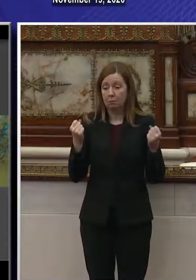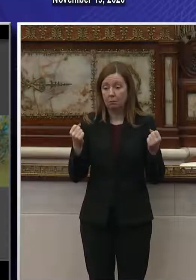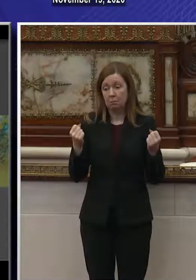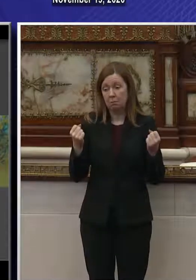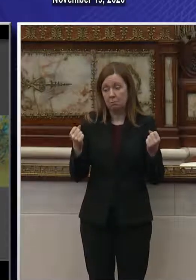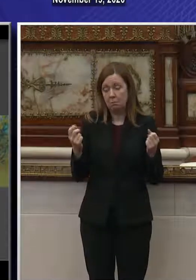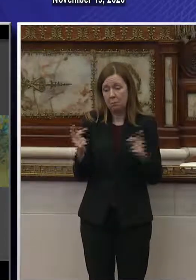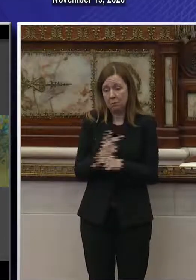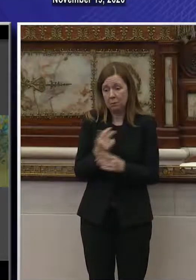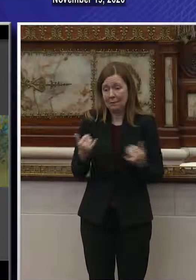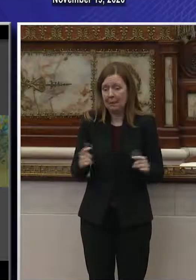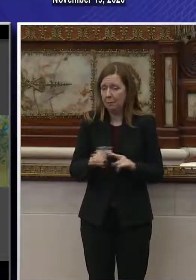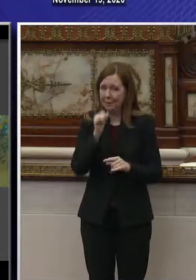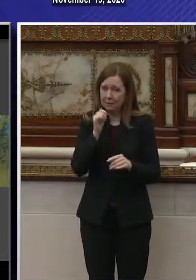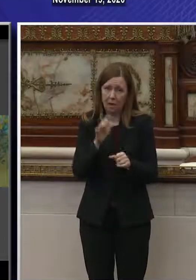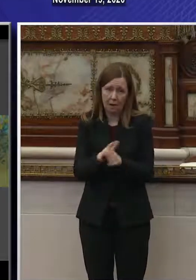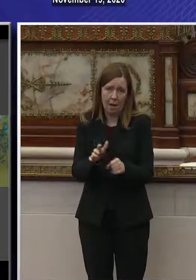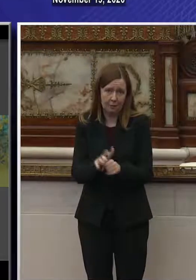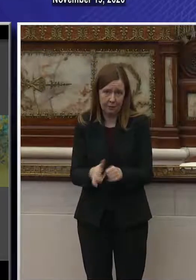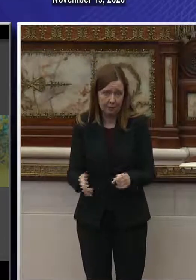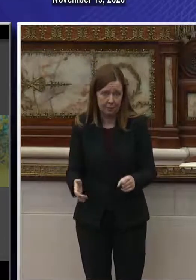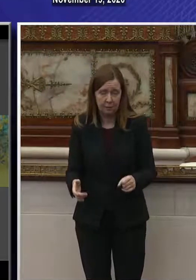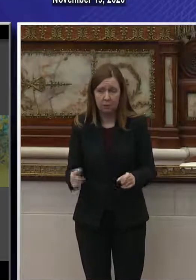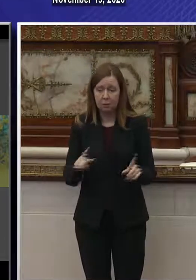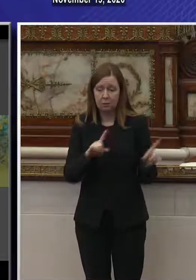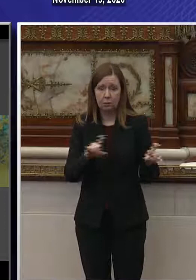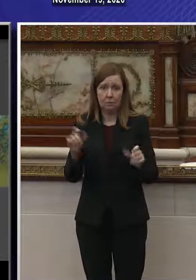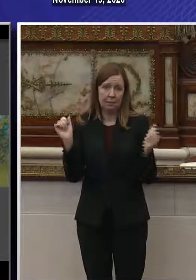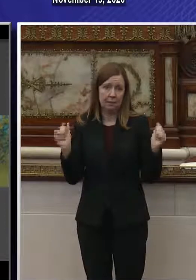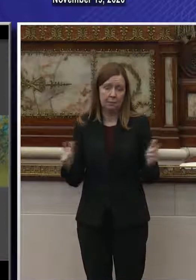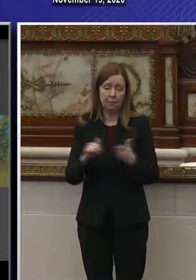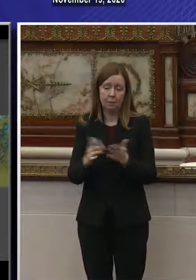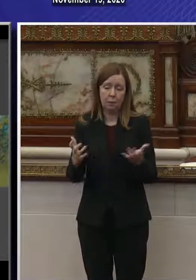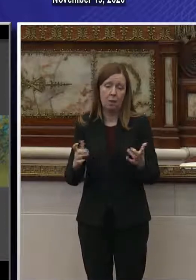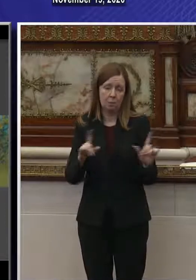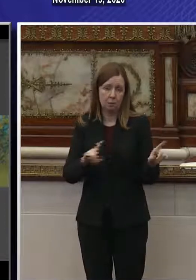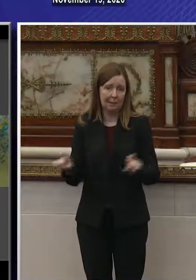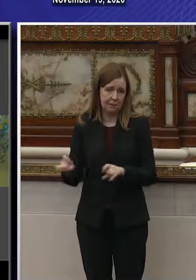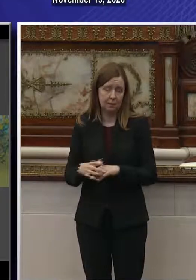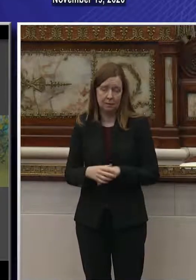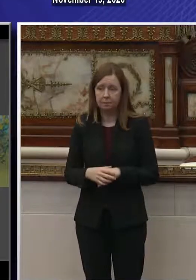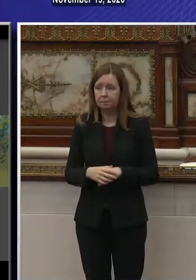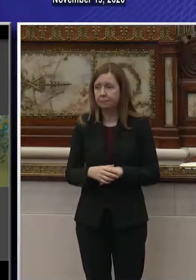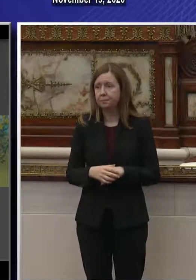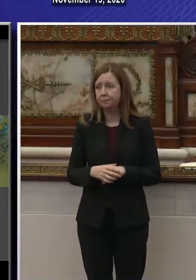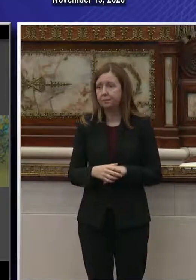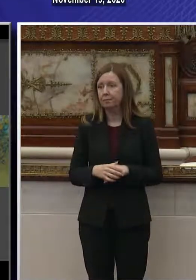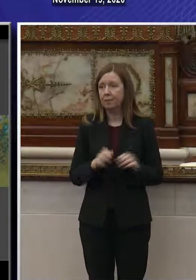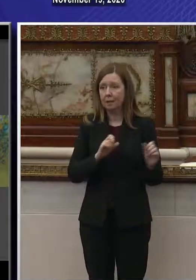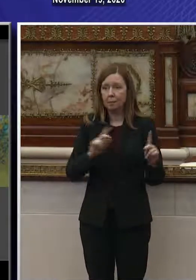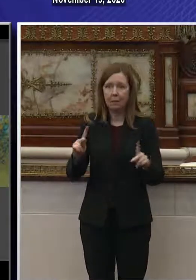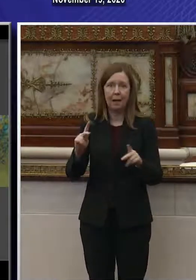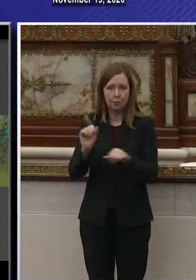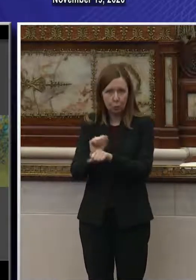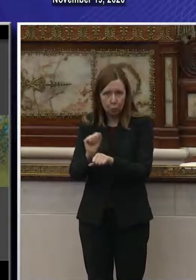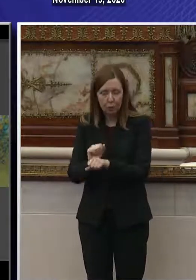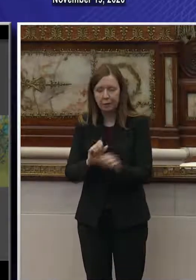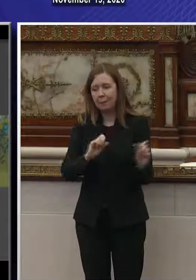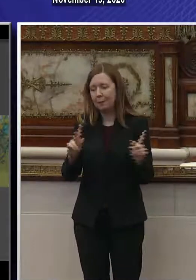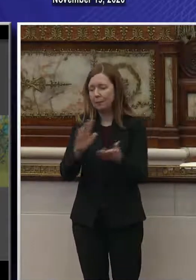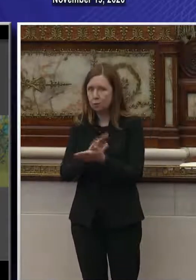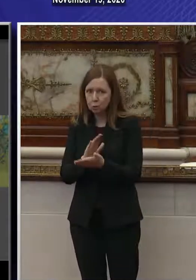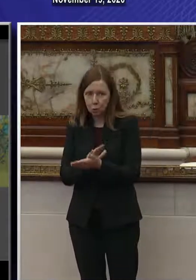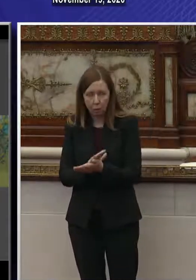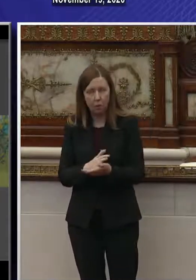now, it still isn't nearly enough to test everybody that we want to get back into the economy, get back into